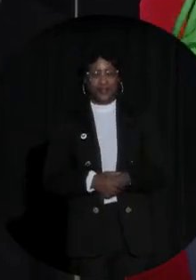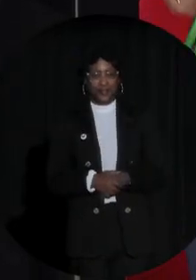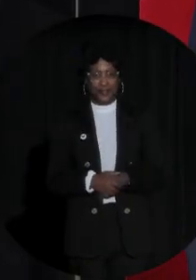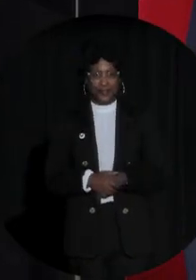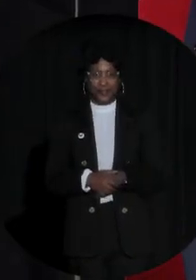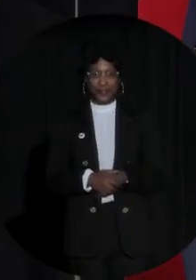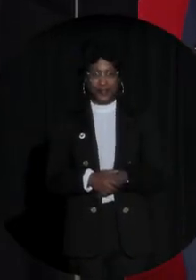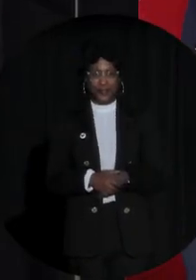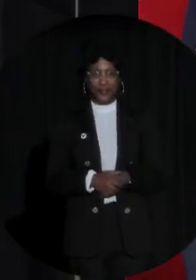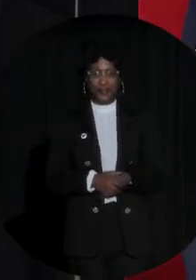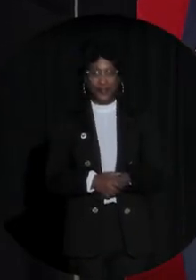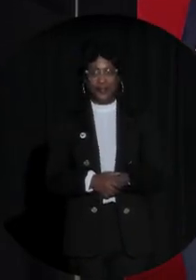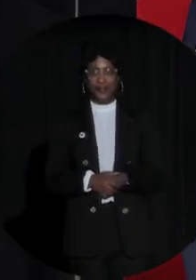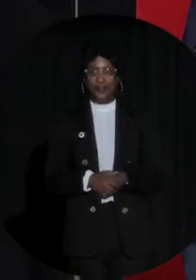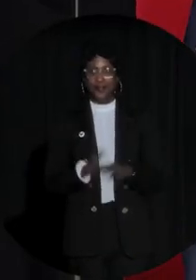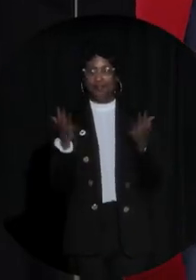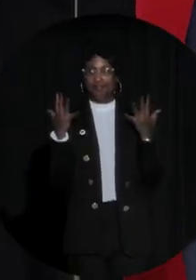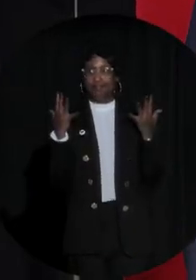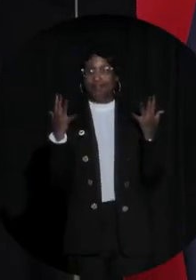Congratulations. Thank you. Appreciate you.